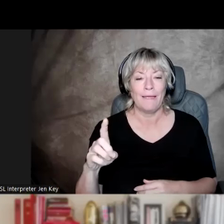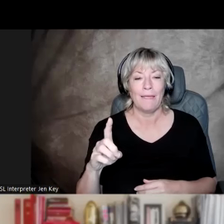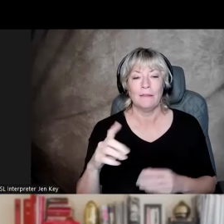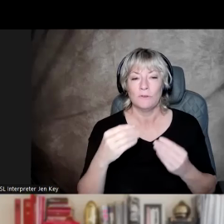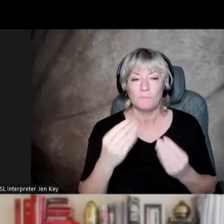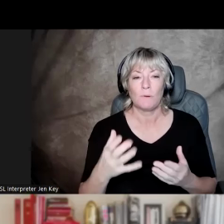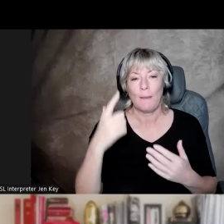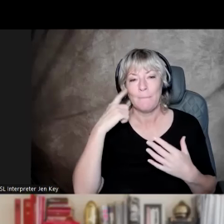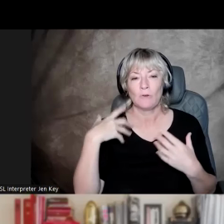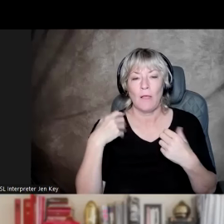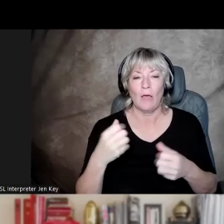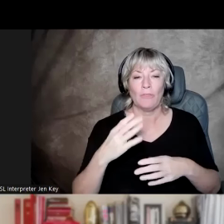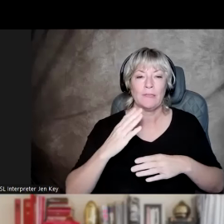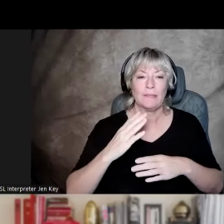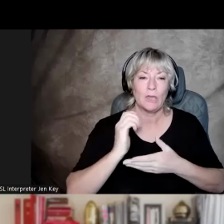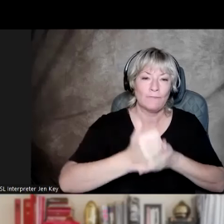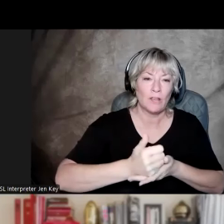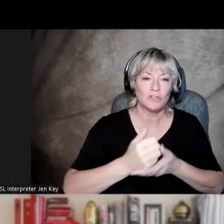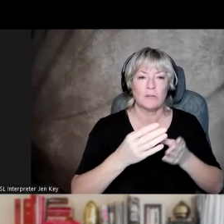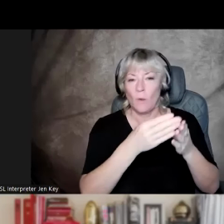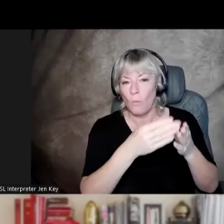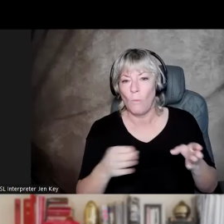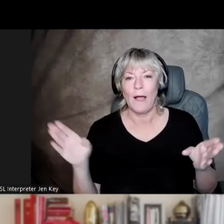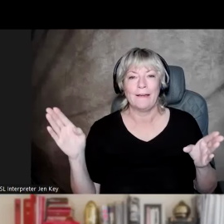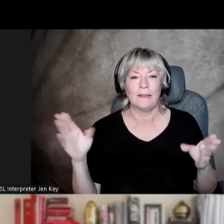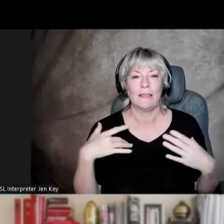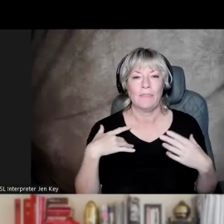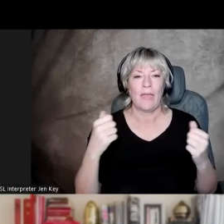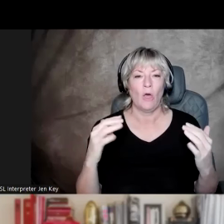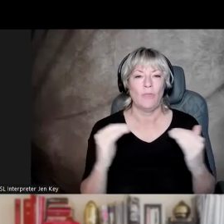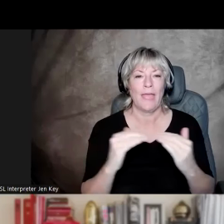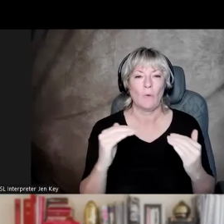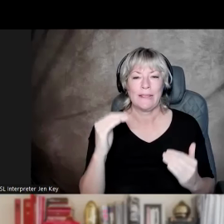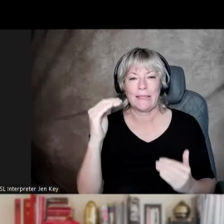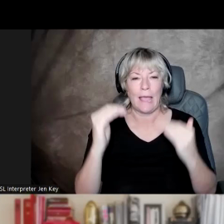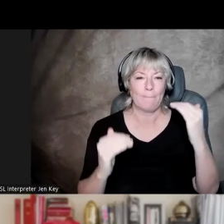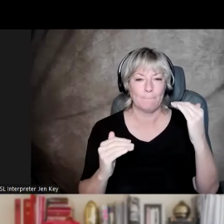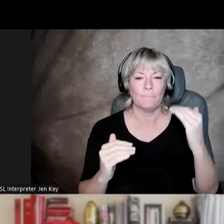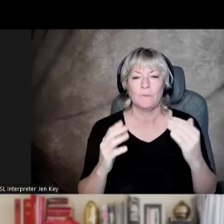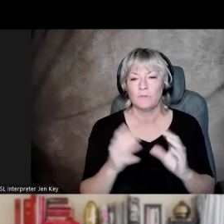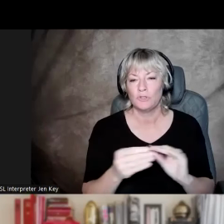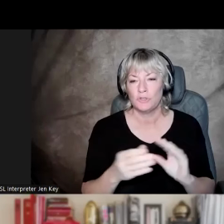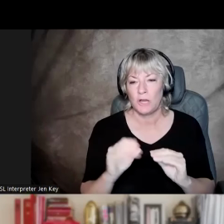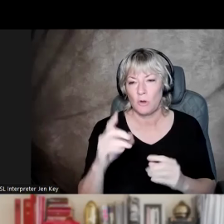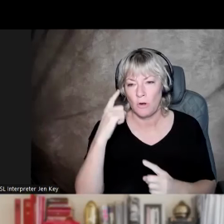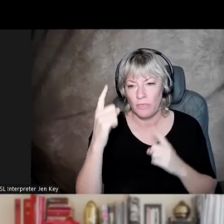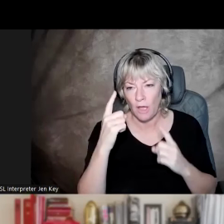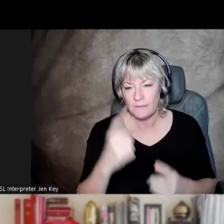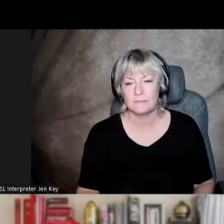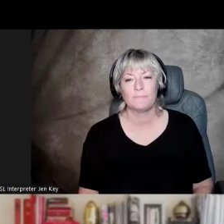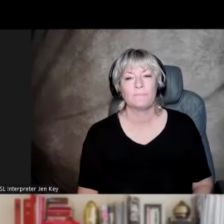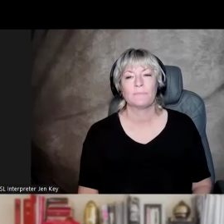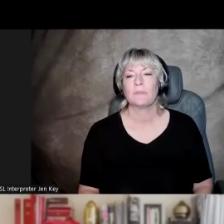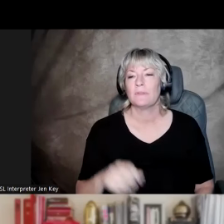interventions are bridging or actually widening the health equity gap. Can you share your thoughts? Absolutely. And,